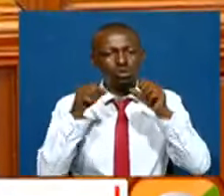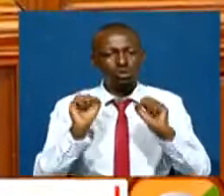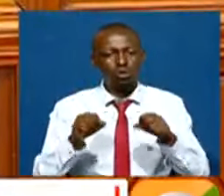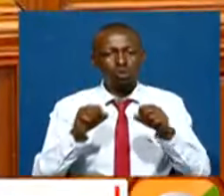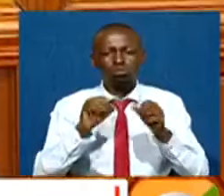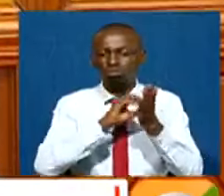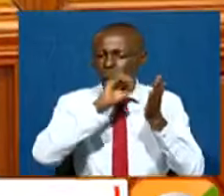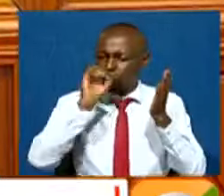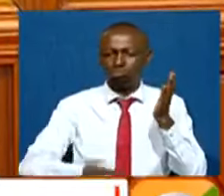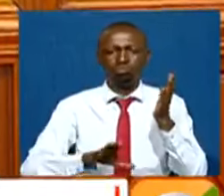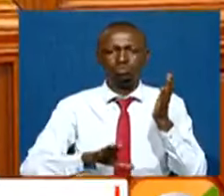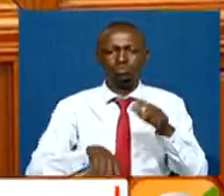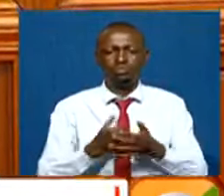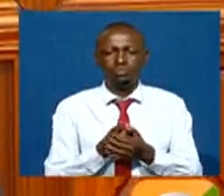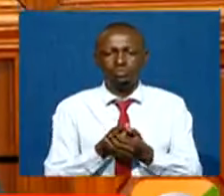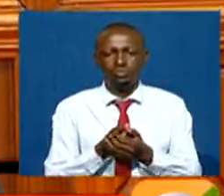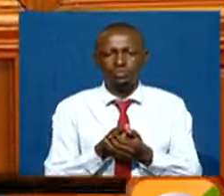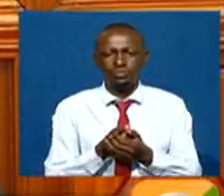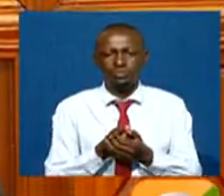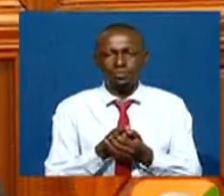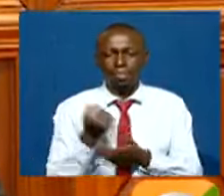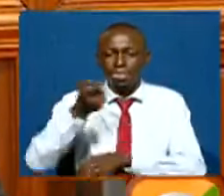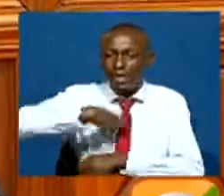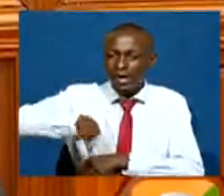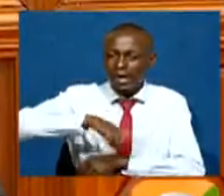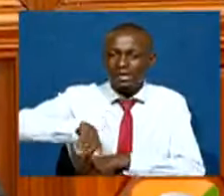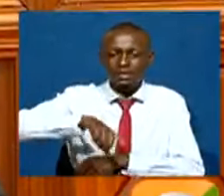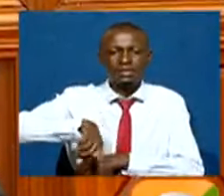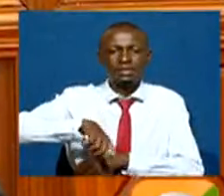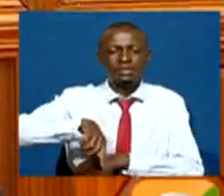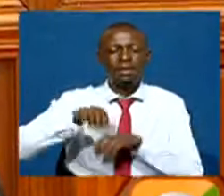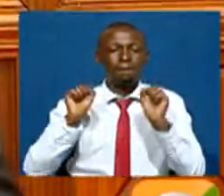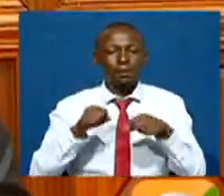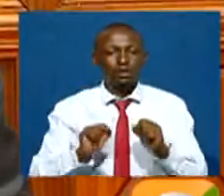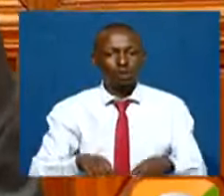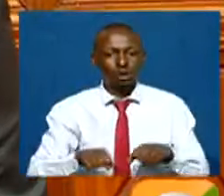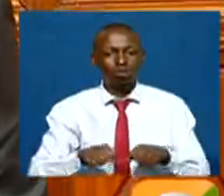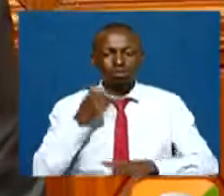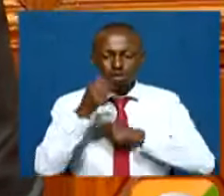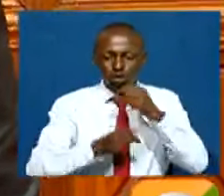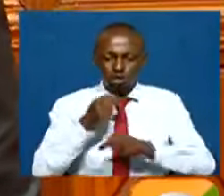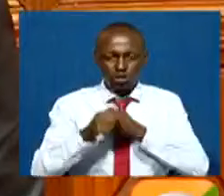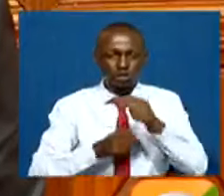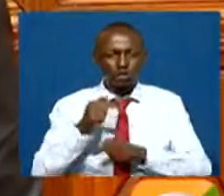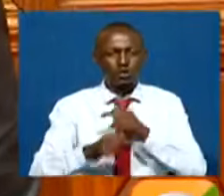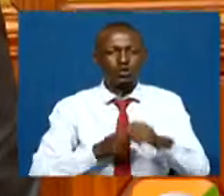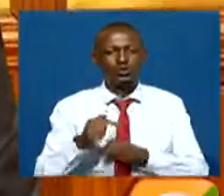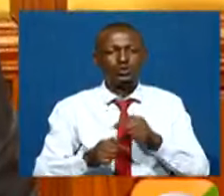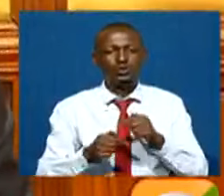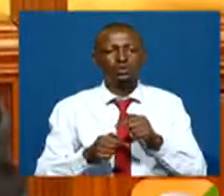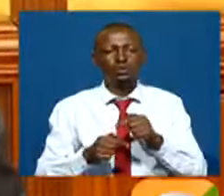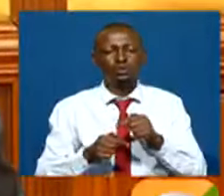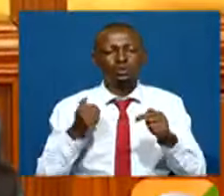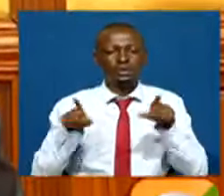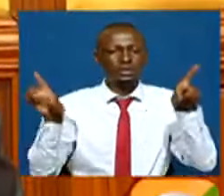scrapped, and that we go back to the default setting. As a matter of